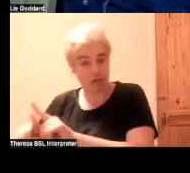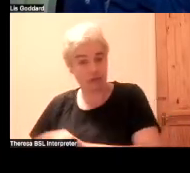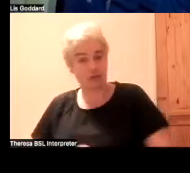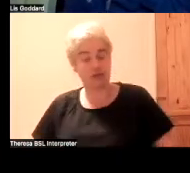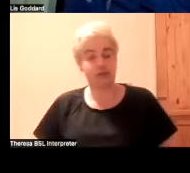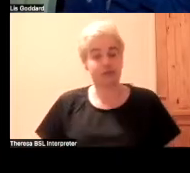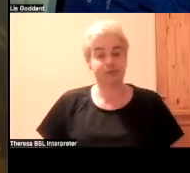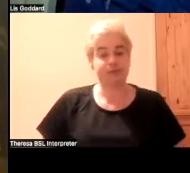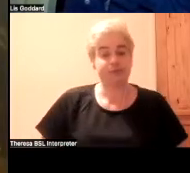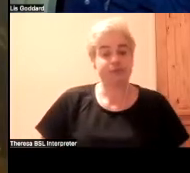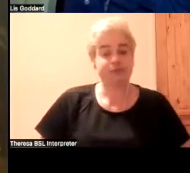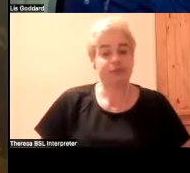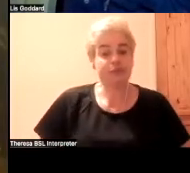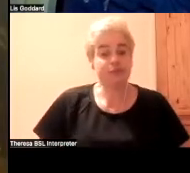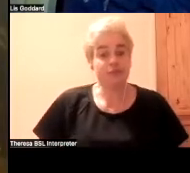engage with.